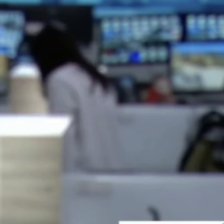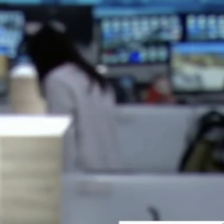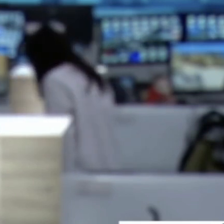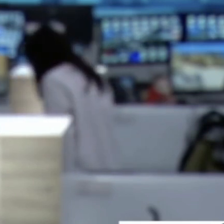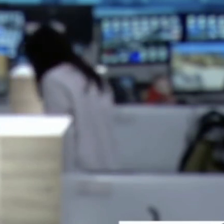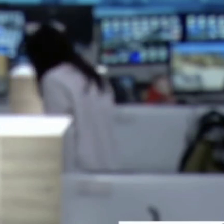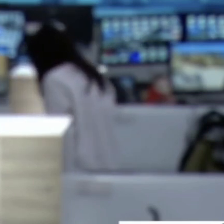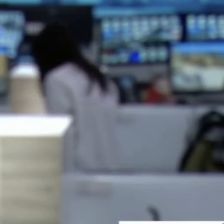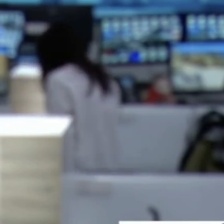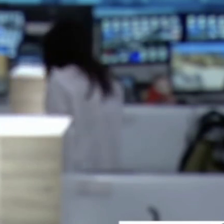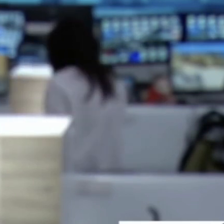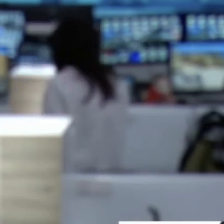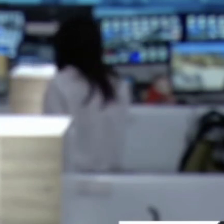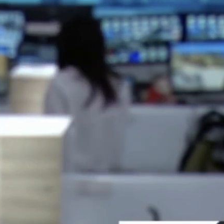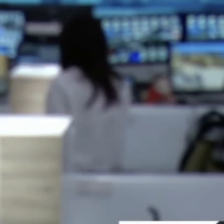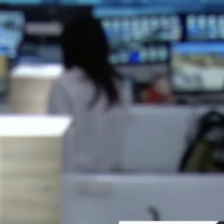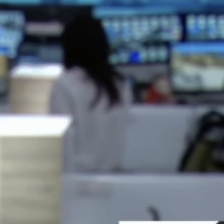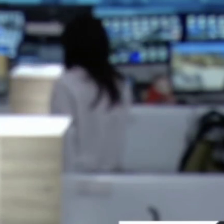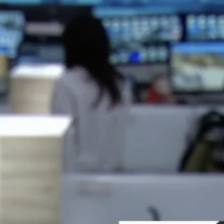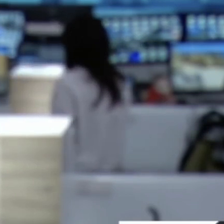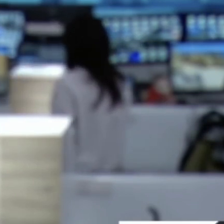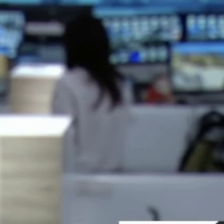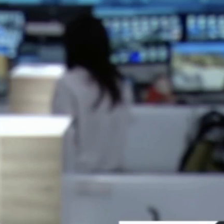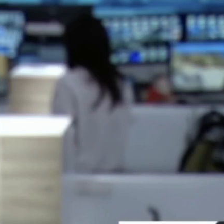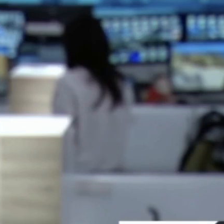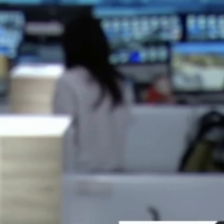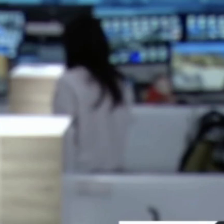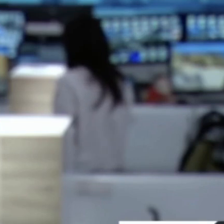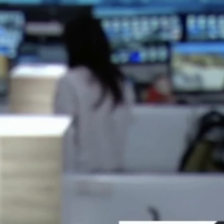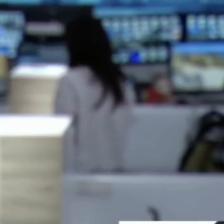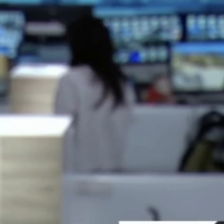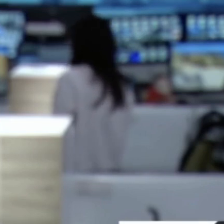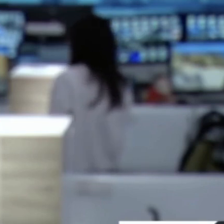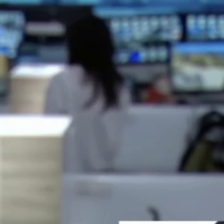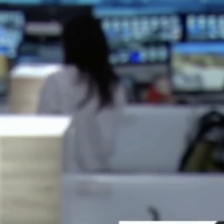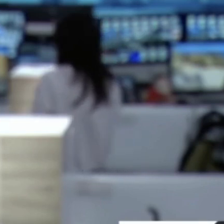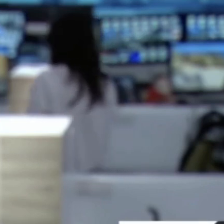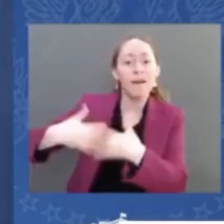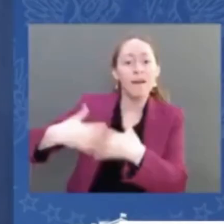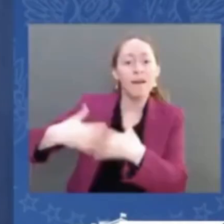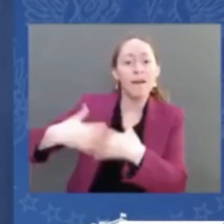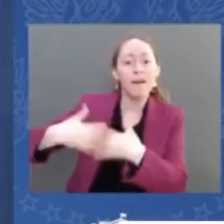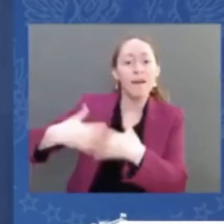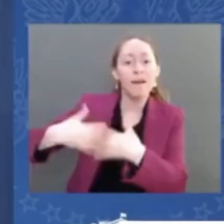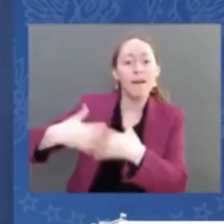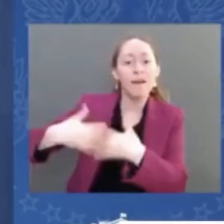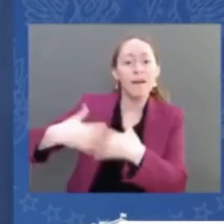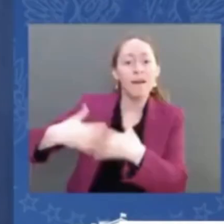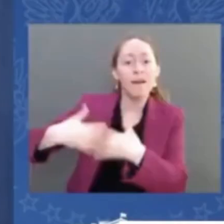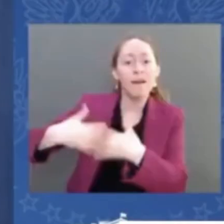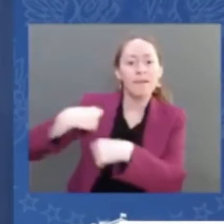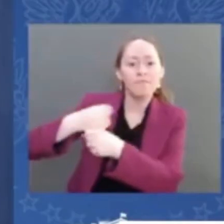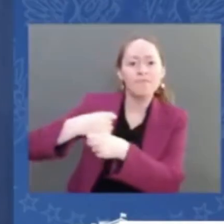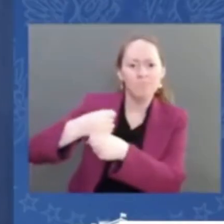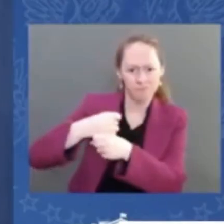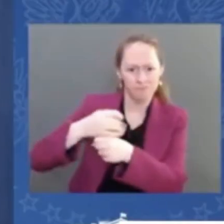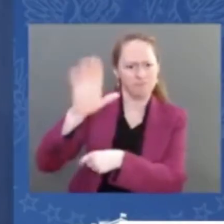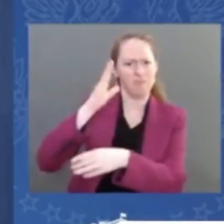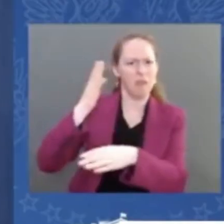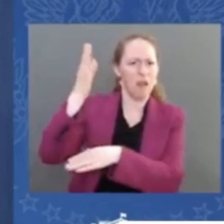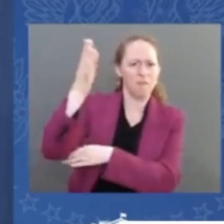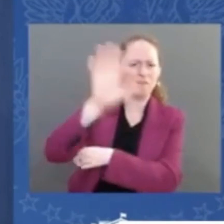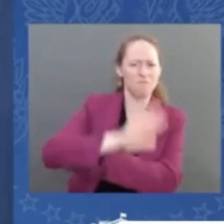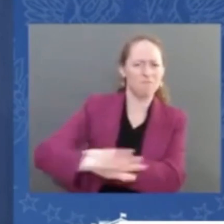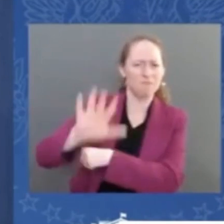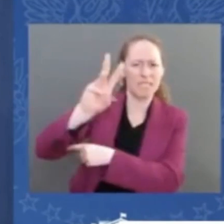from Moody's Analytics found that Americans are paying an additional $276 per month. So how can you say this? Since I took